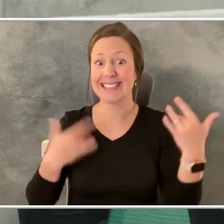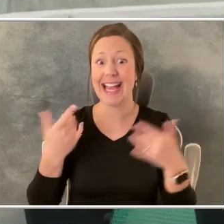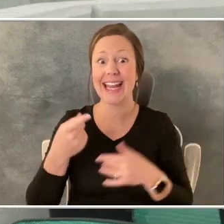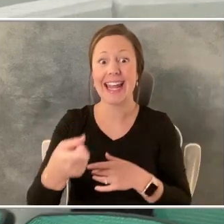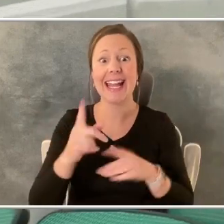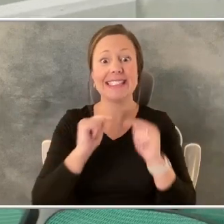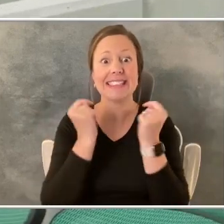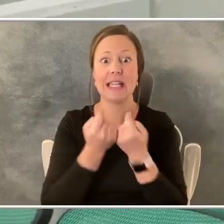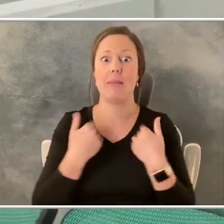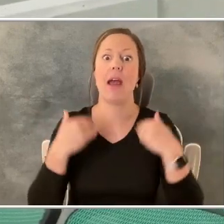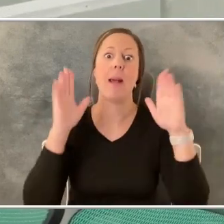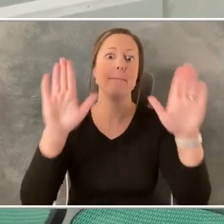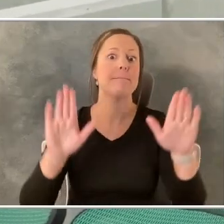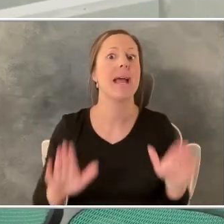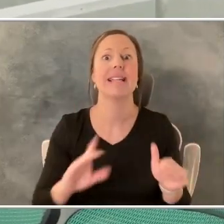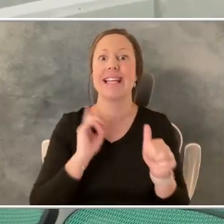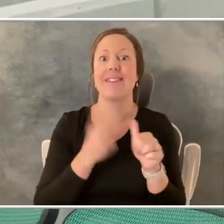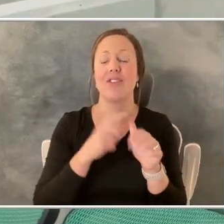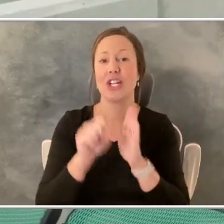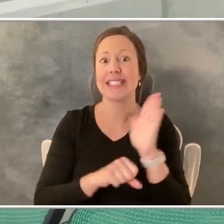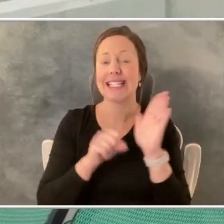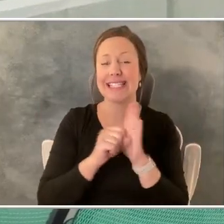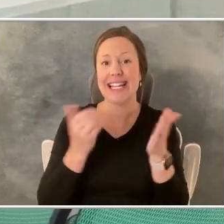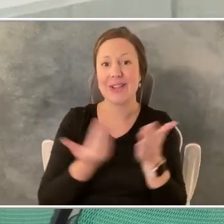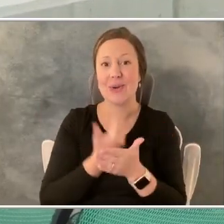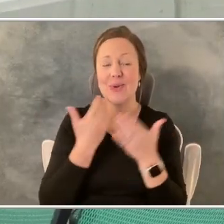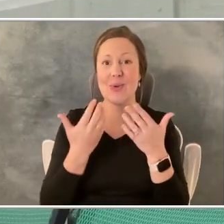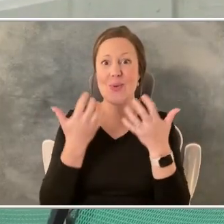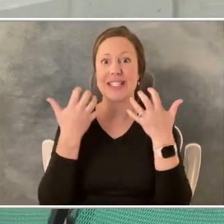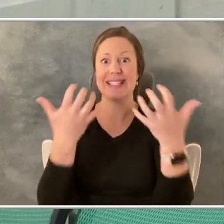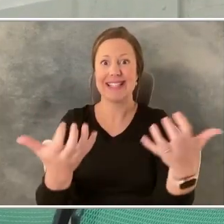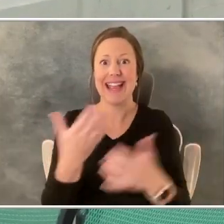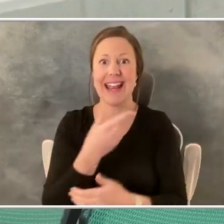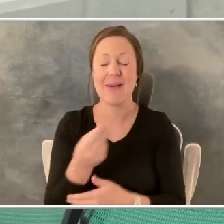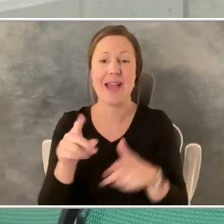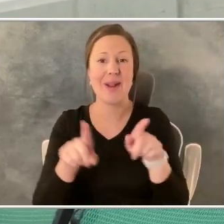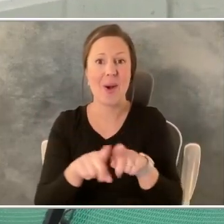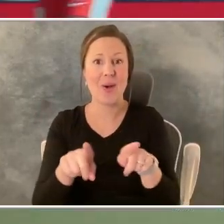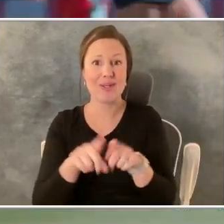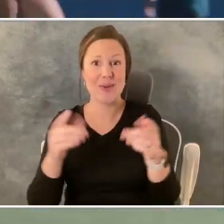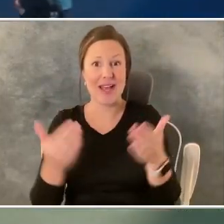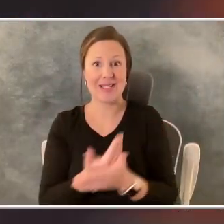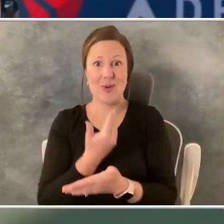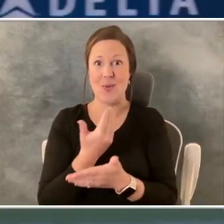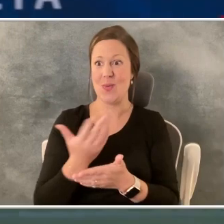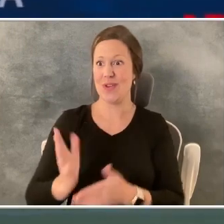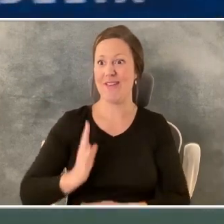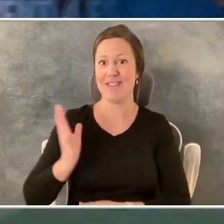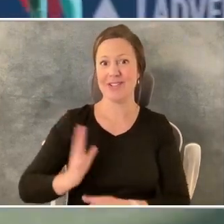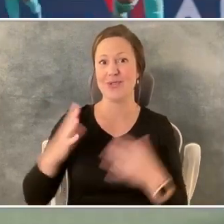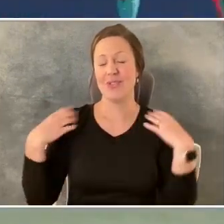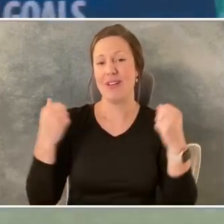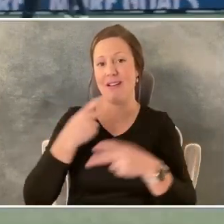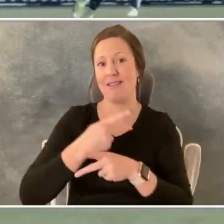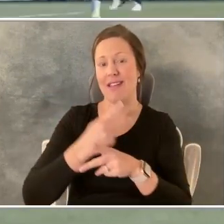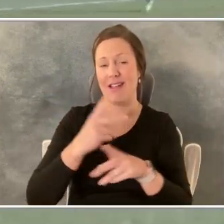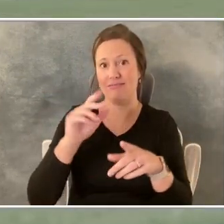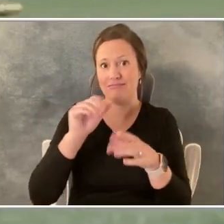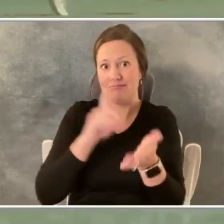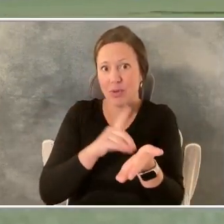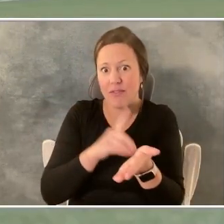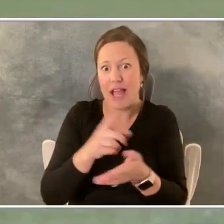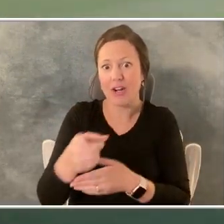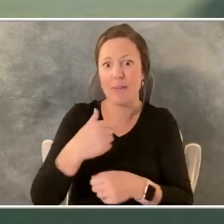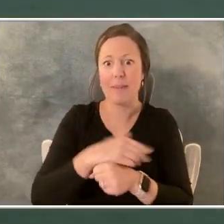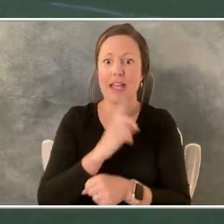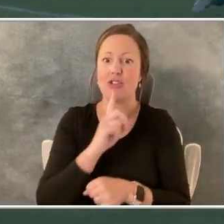season in that brand new stadium. And as the official healthcare provider, the health system has been keeping players safe and in shape.